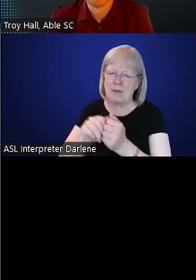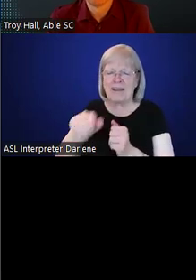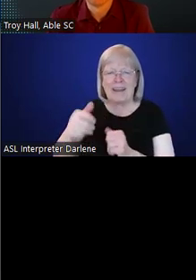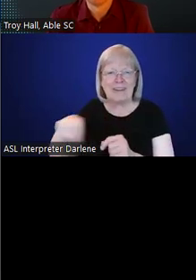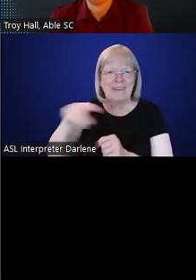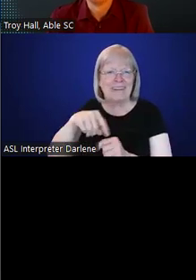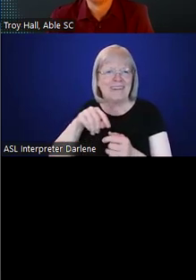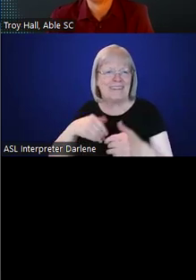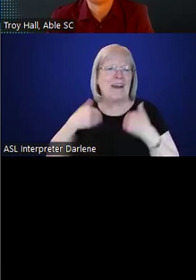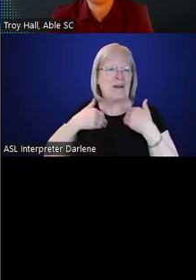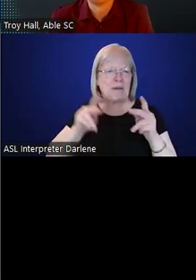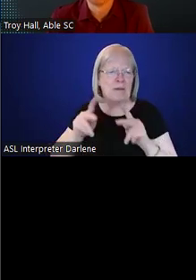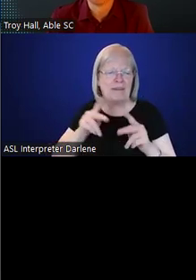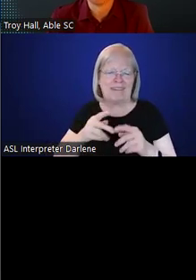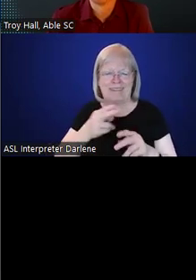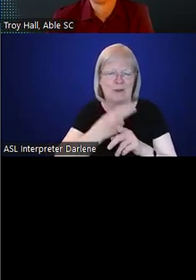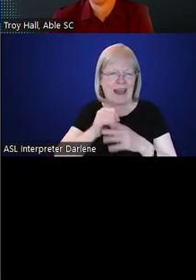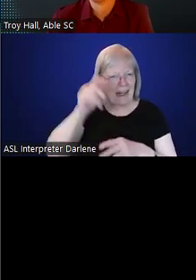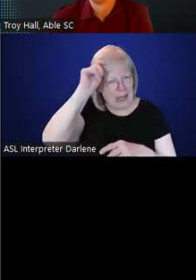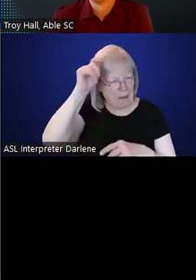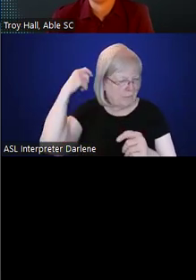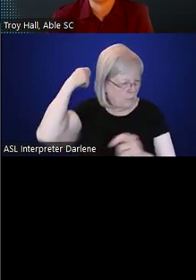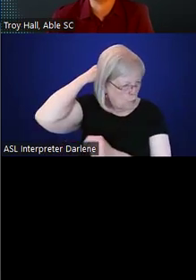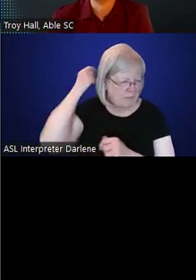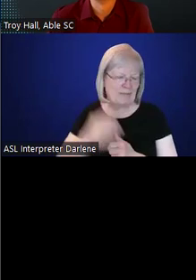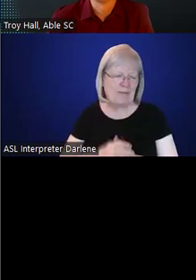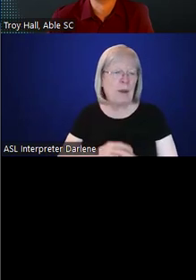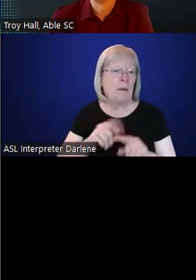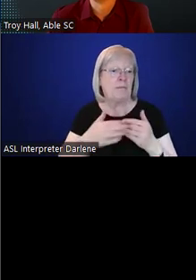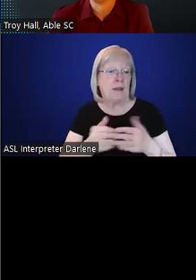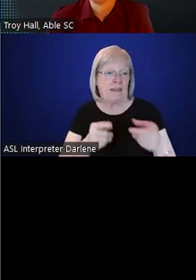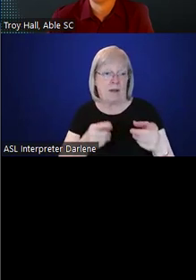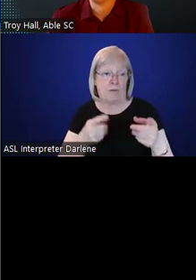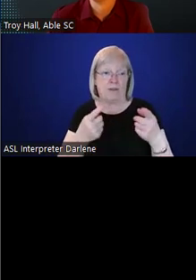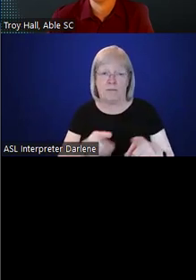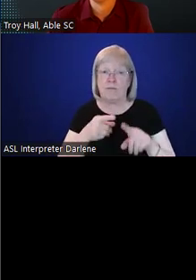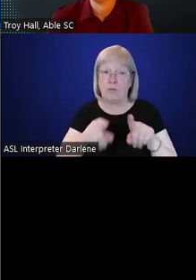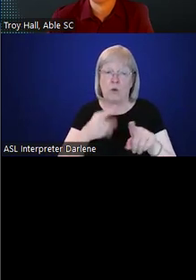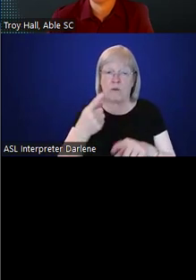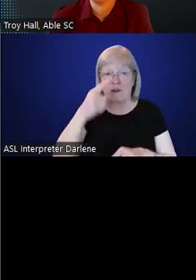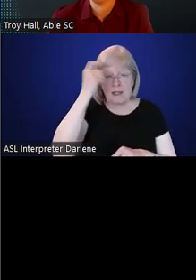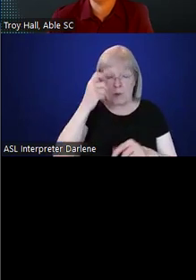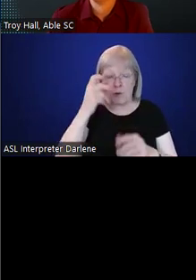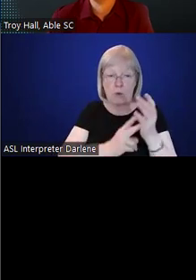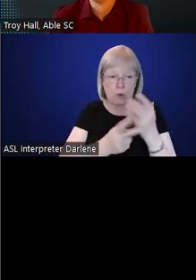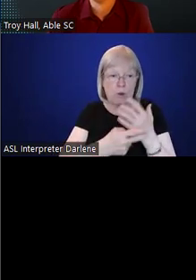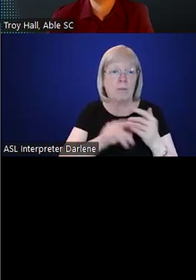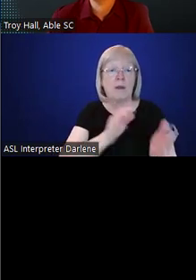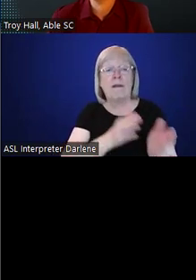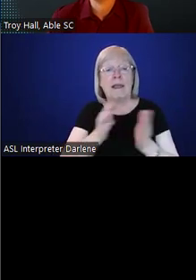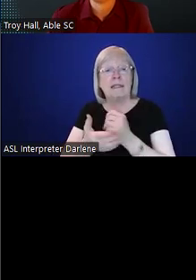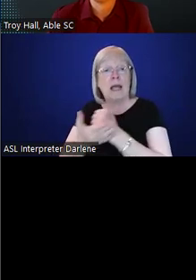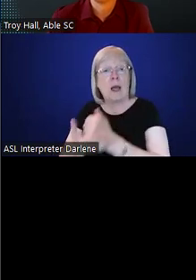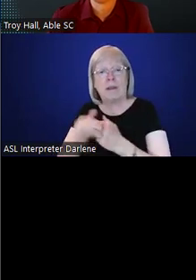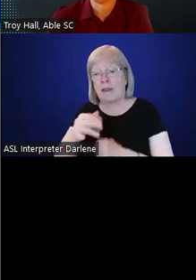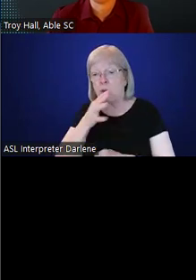dated. But this is from one of our summer programs, and he is helping a young woman in a red hoodie who